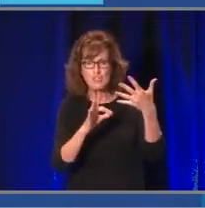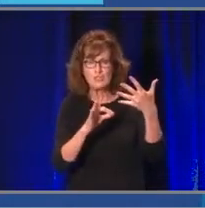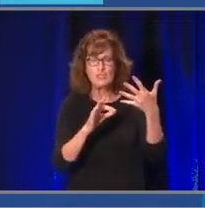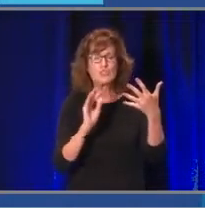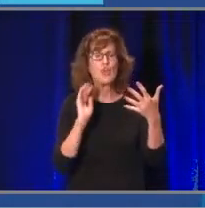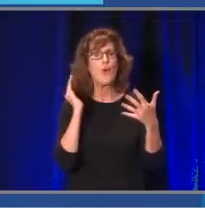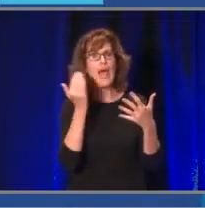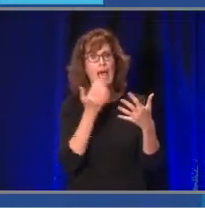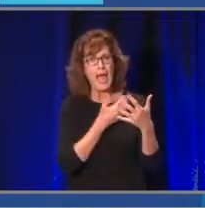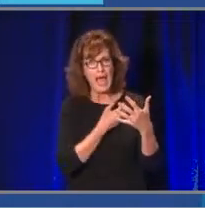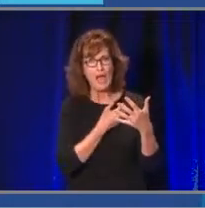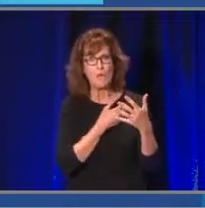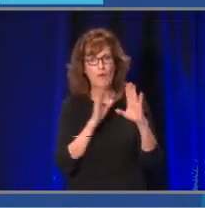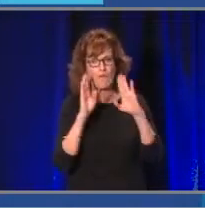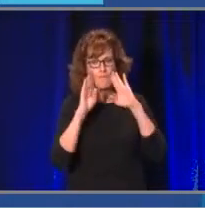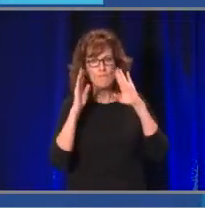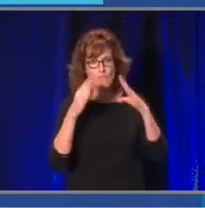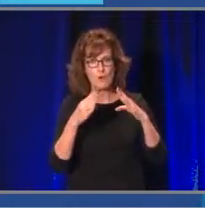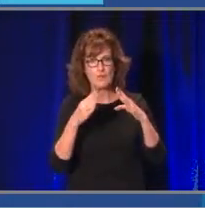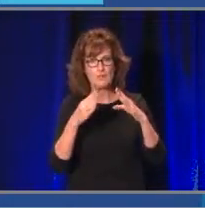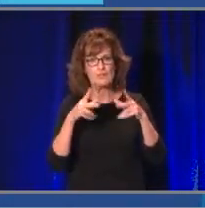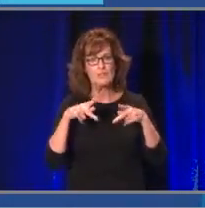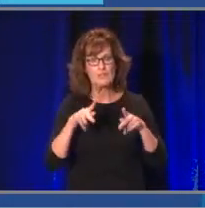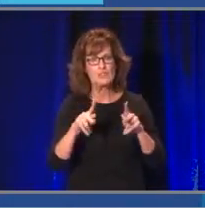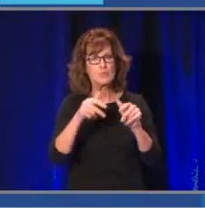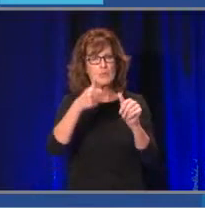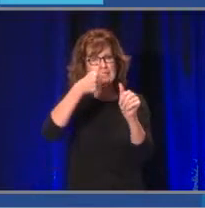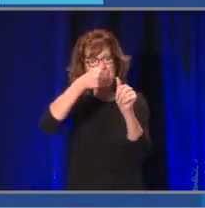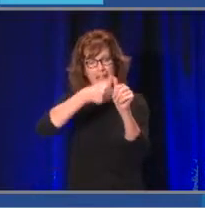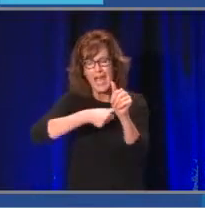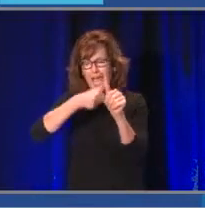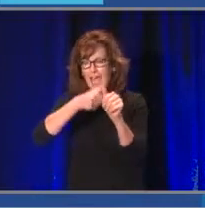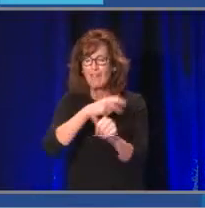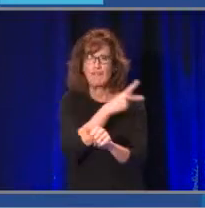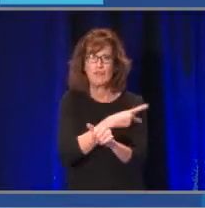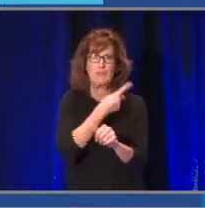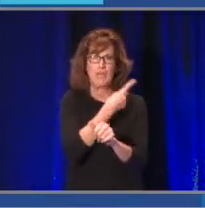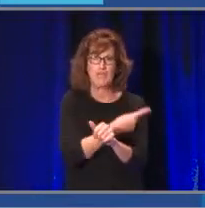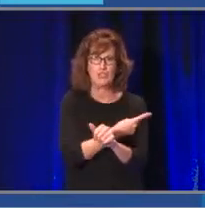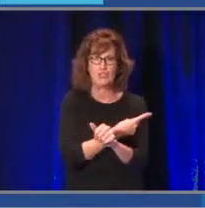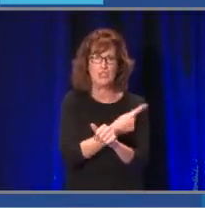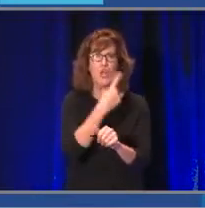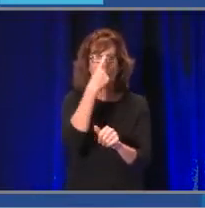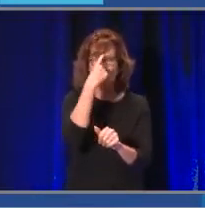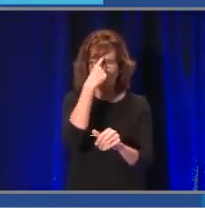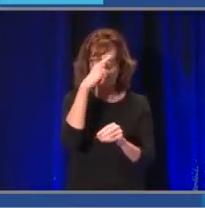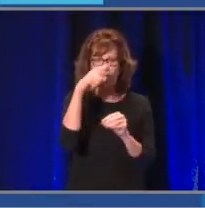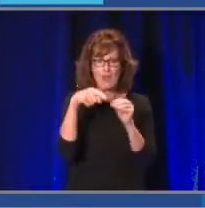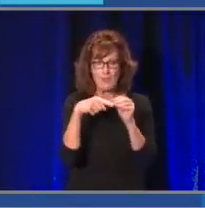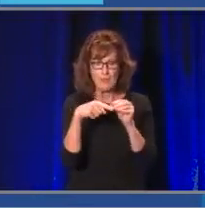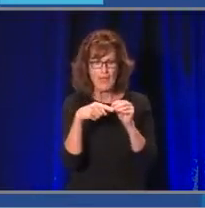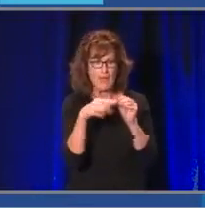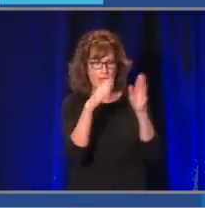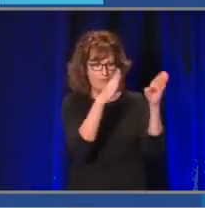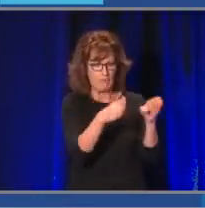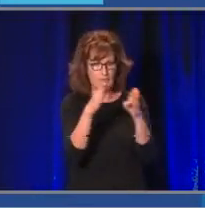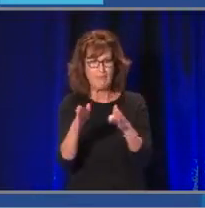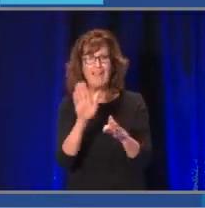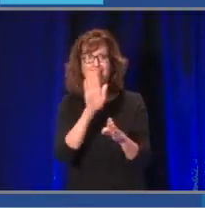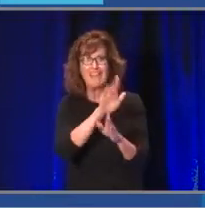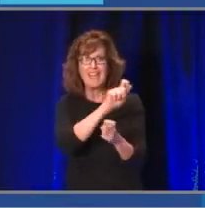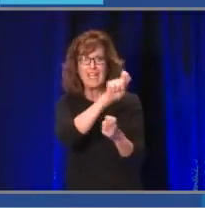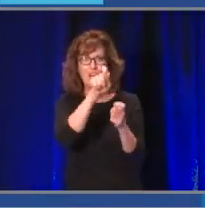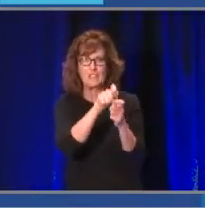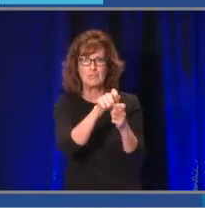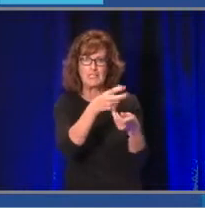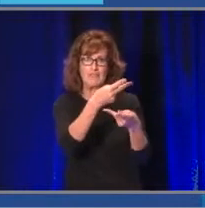patient to get, be individualized, basically, and have individualized care. We know with prostate cancer,